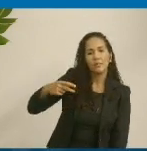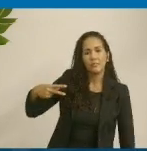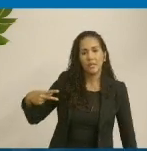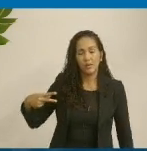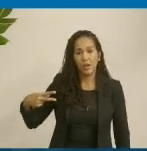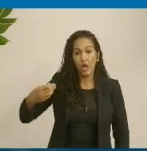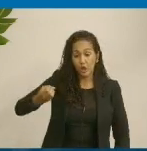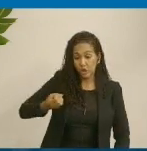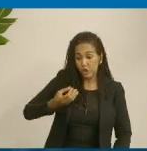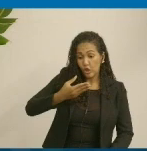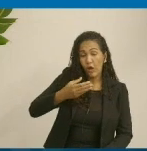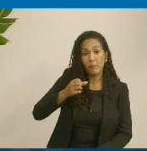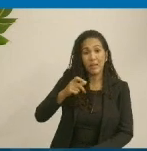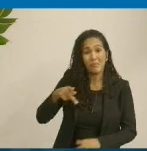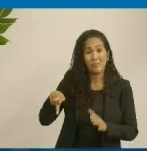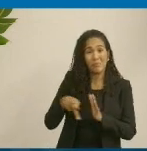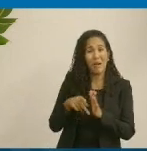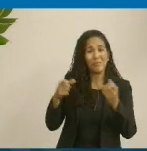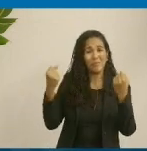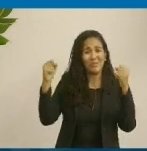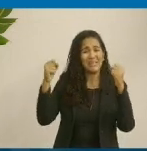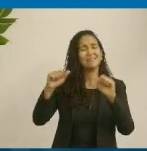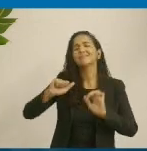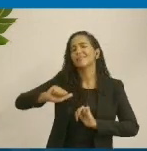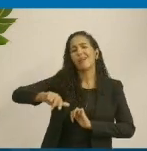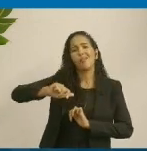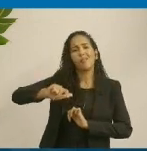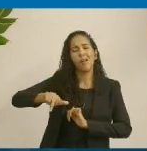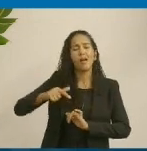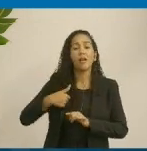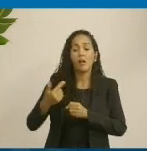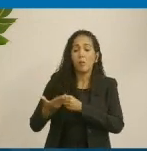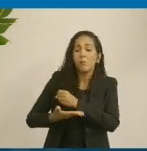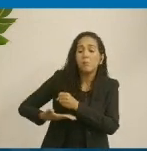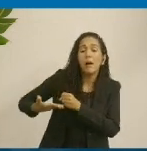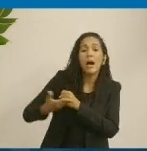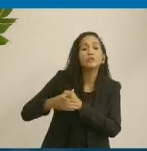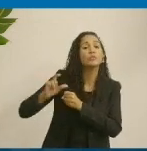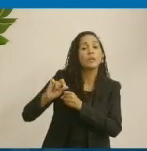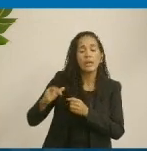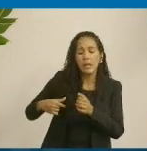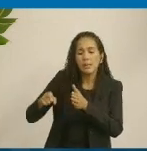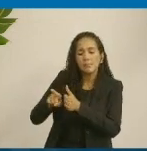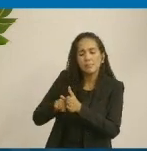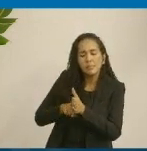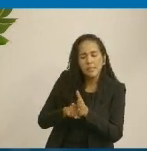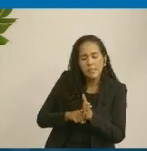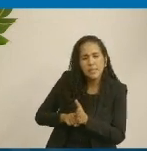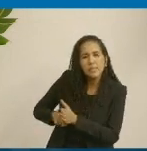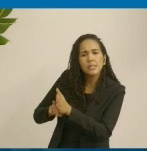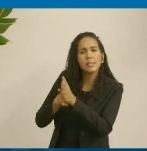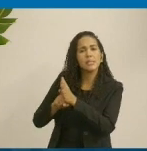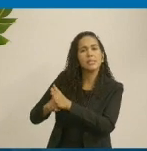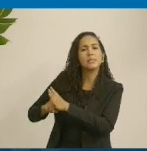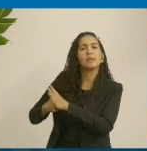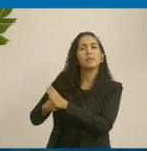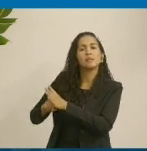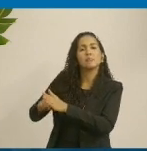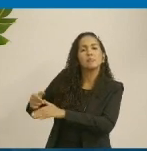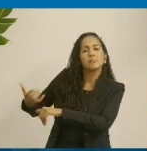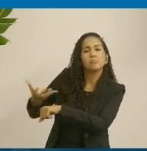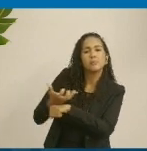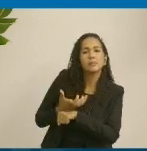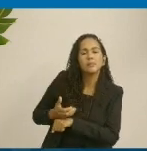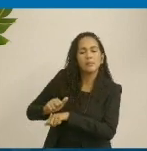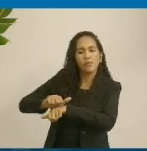That would be silly. Based on the multidisciplinary research team that we have, they selected the best for mental wellness and said,